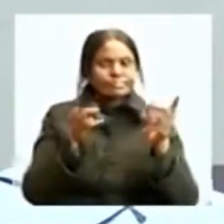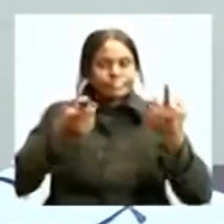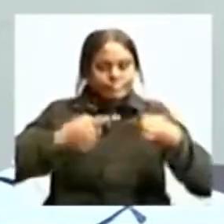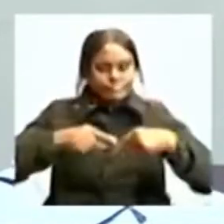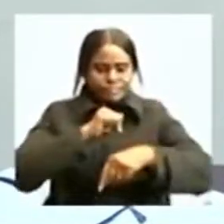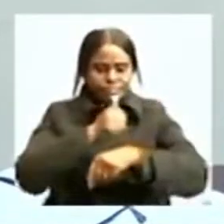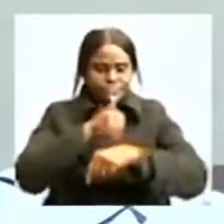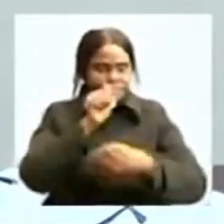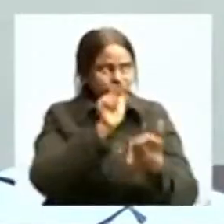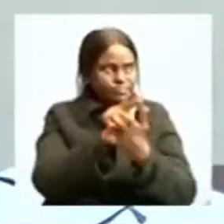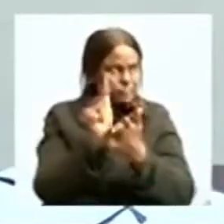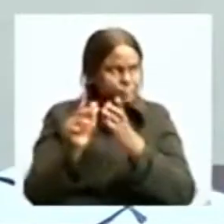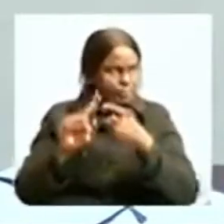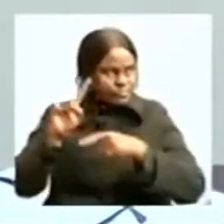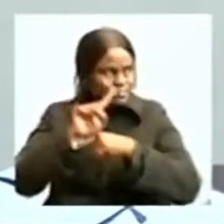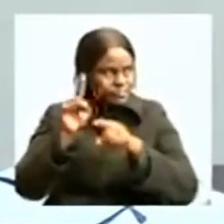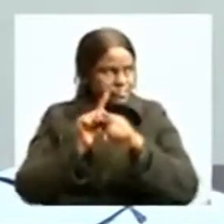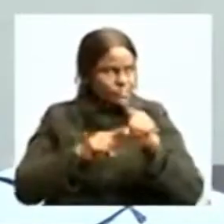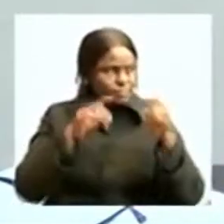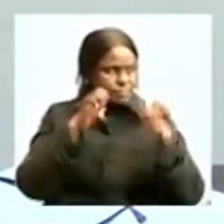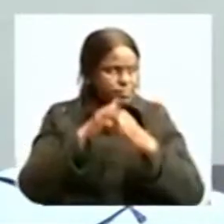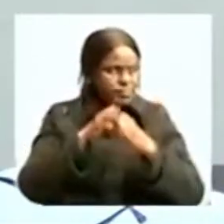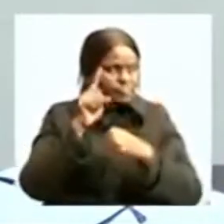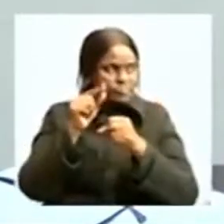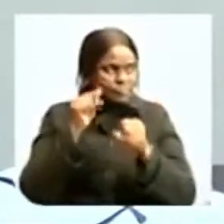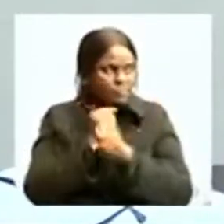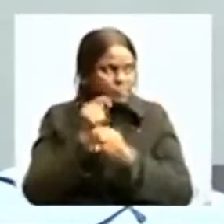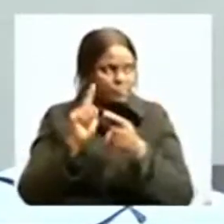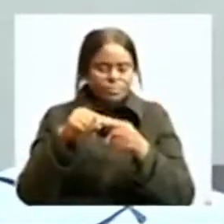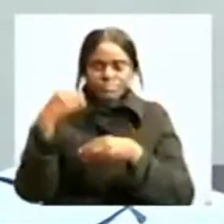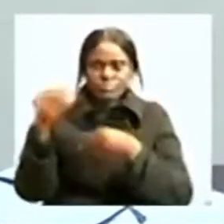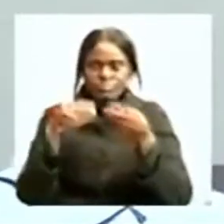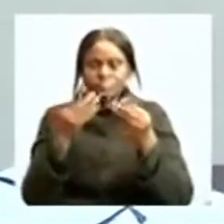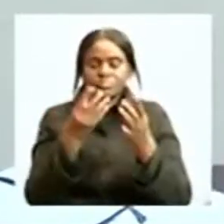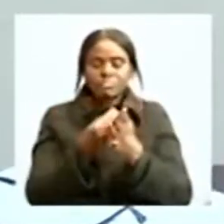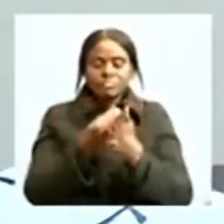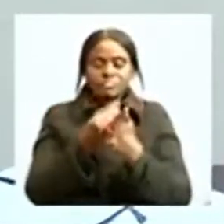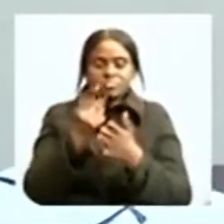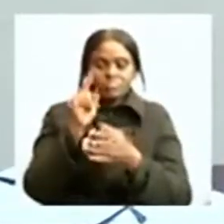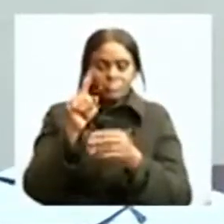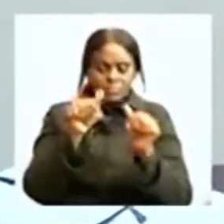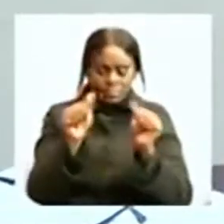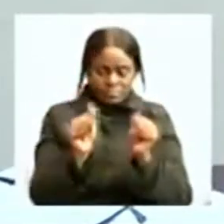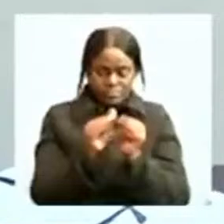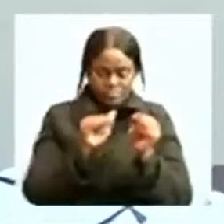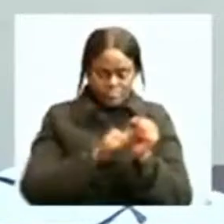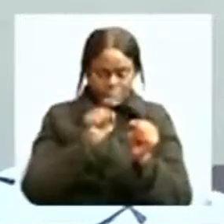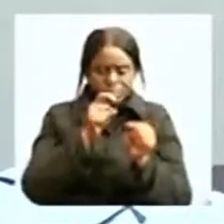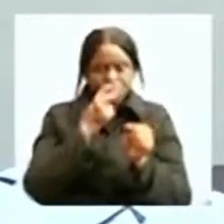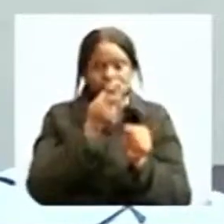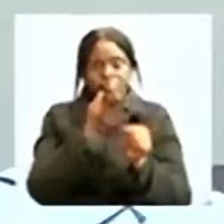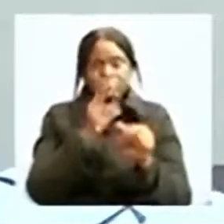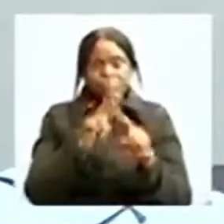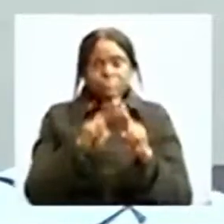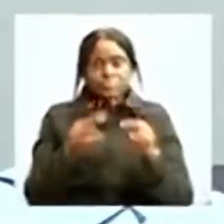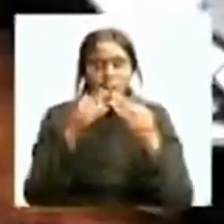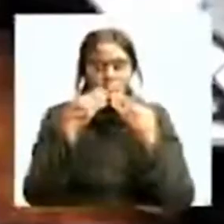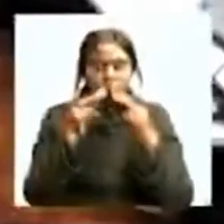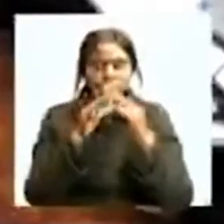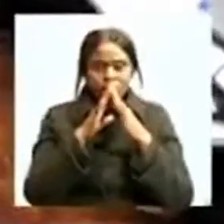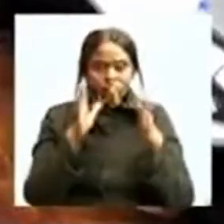authority approves today and the bank takes 1 year to disburse the monies. That is one area that we need to look at. Chair, thank you so very